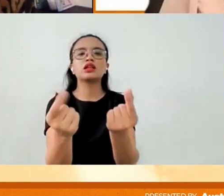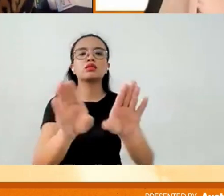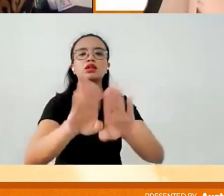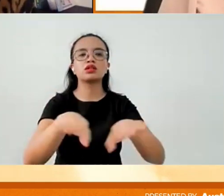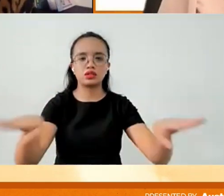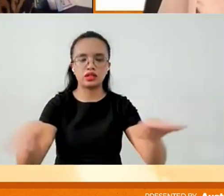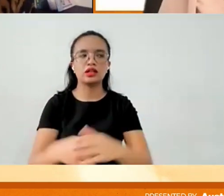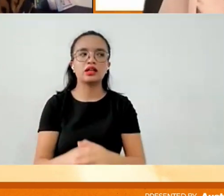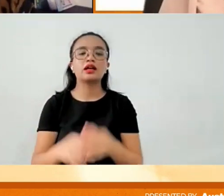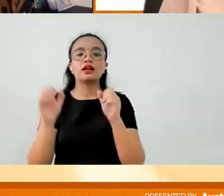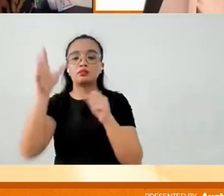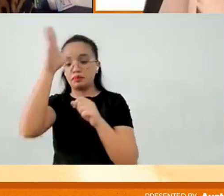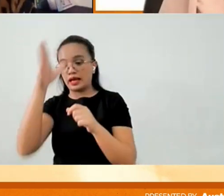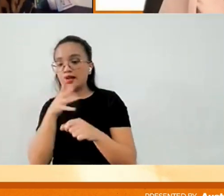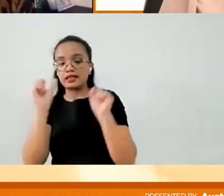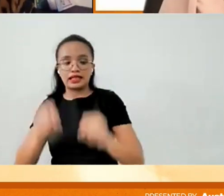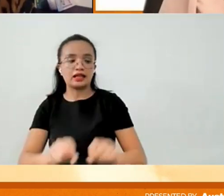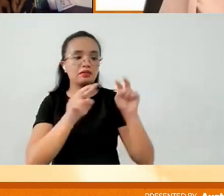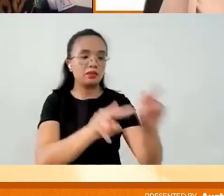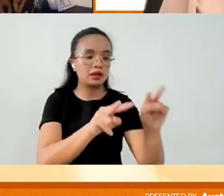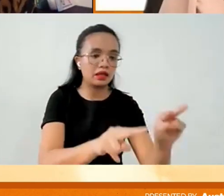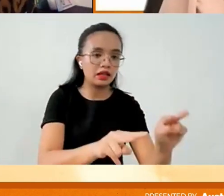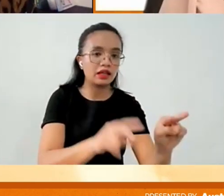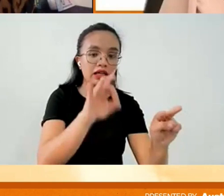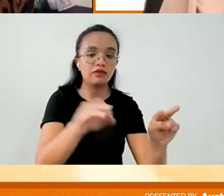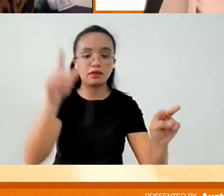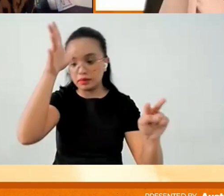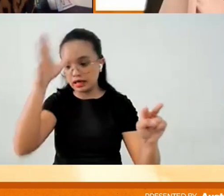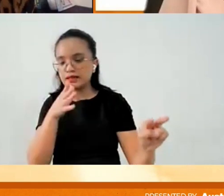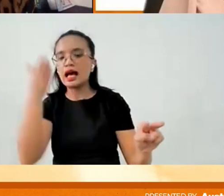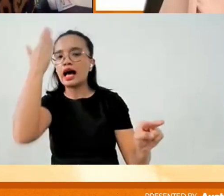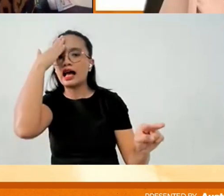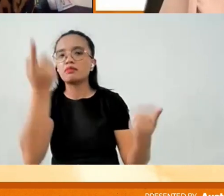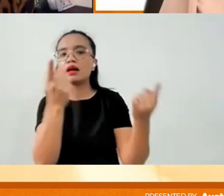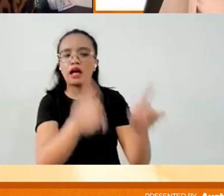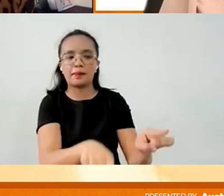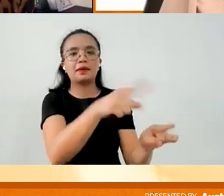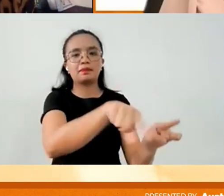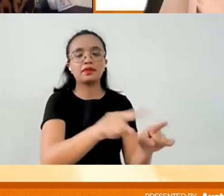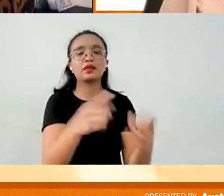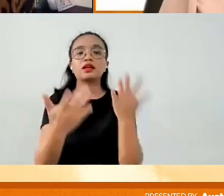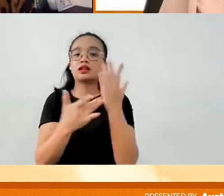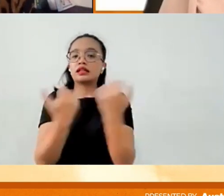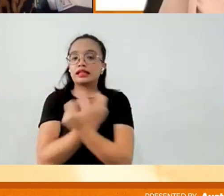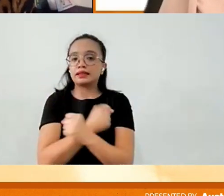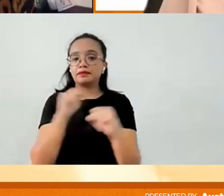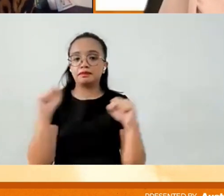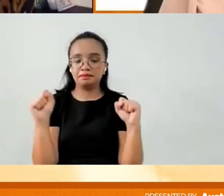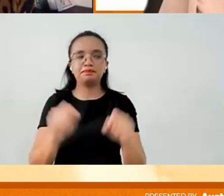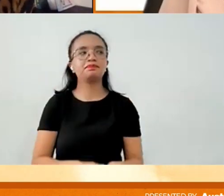only monitor them when they know what's happening there. So the safety of the digital safety, issue of